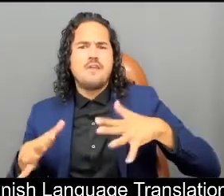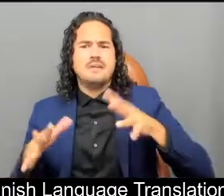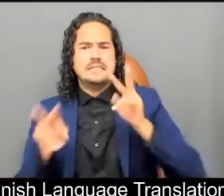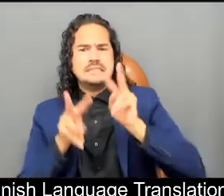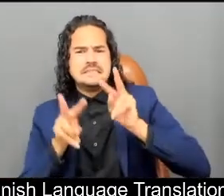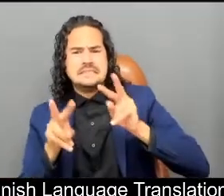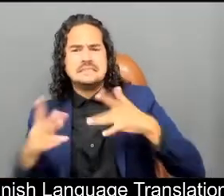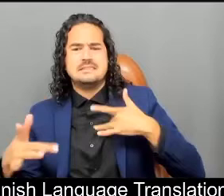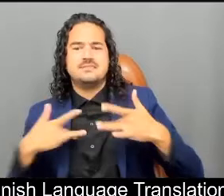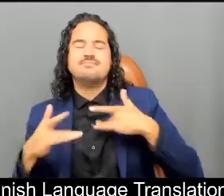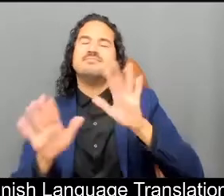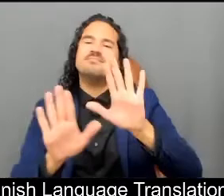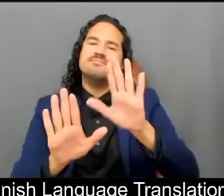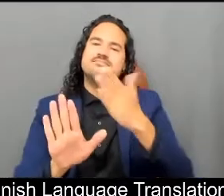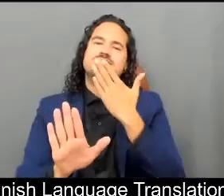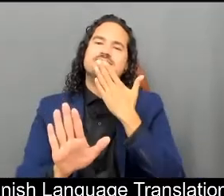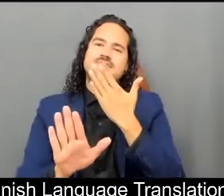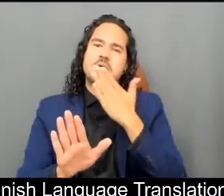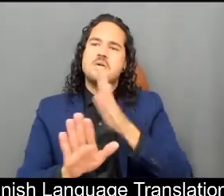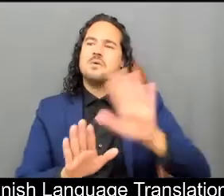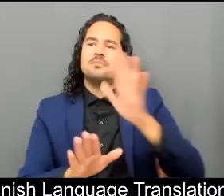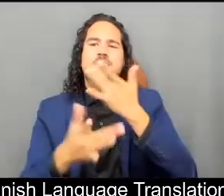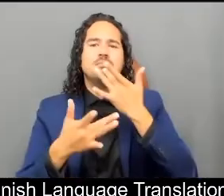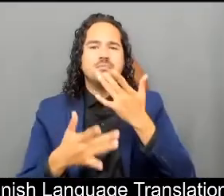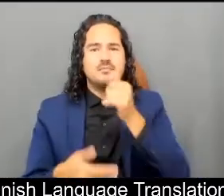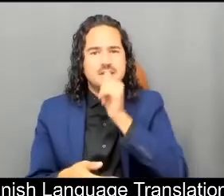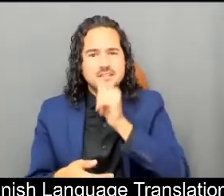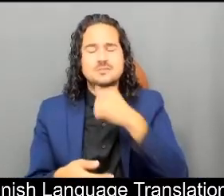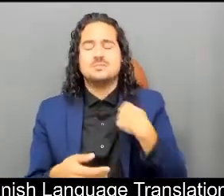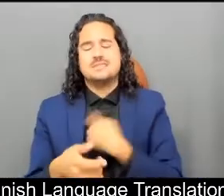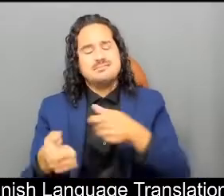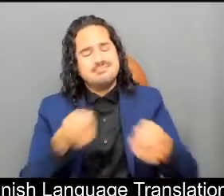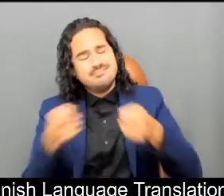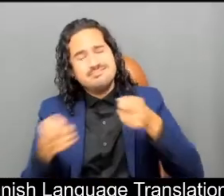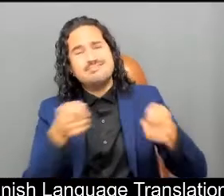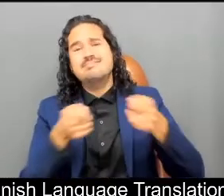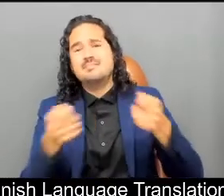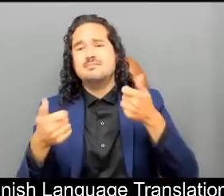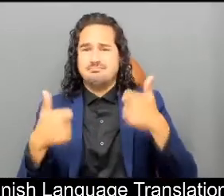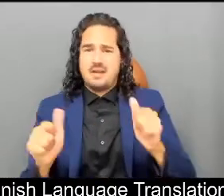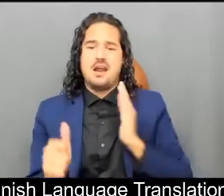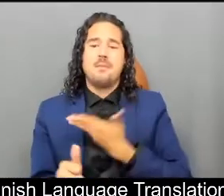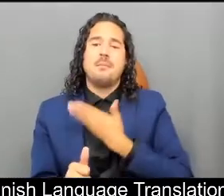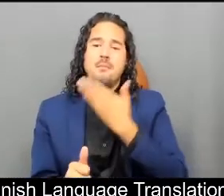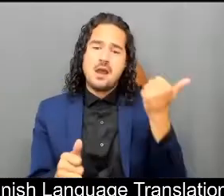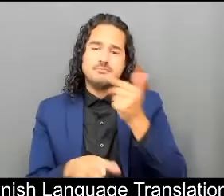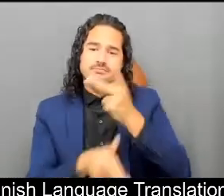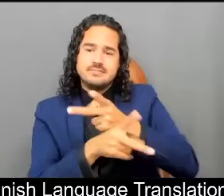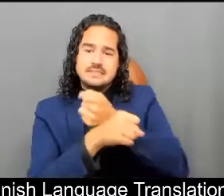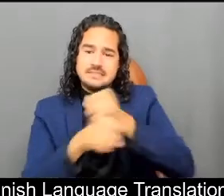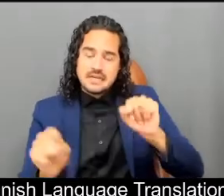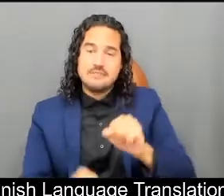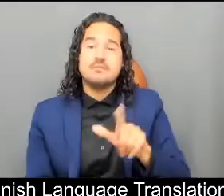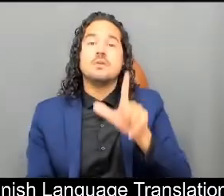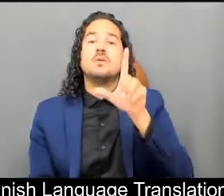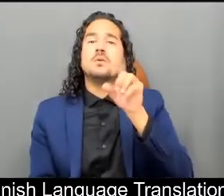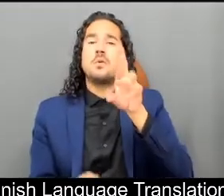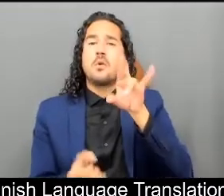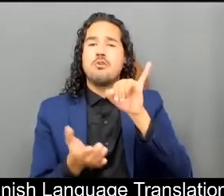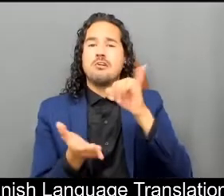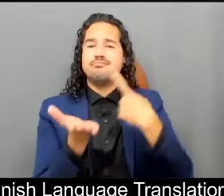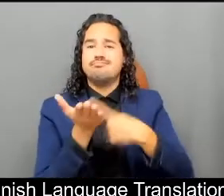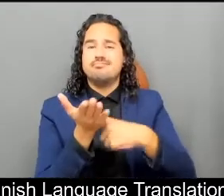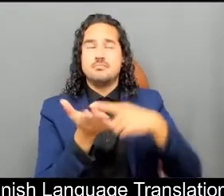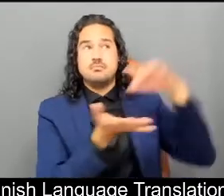Lori talked about the marine layer, as did Brendan. That is some of our challenge here and if you look